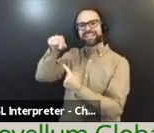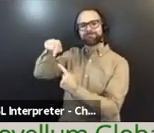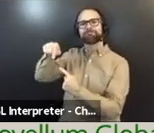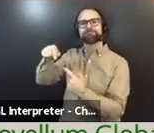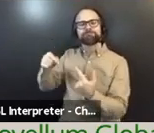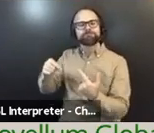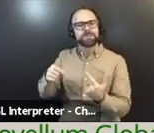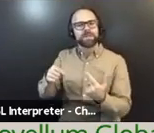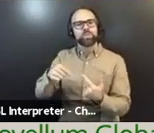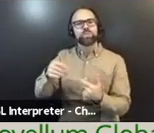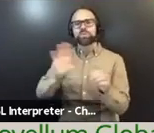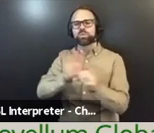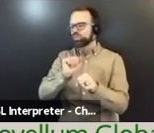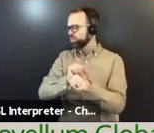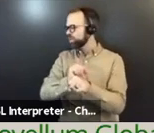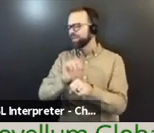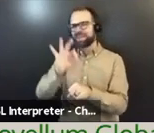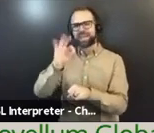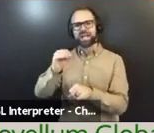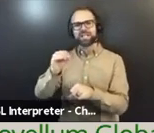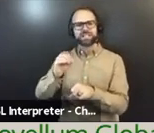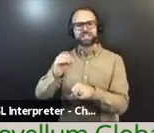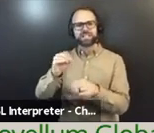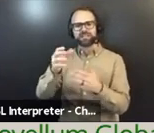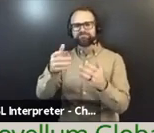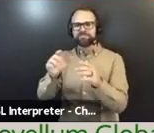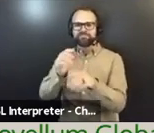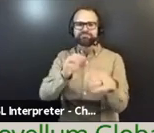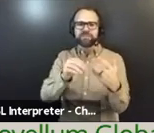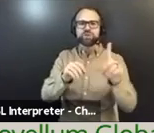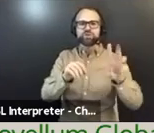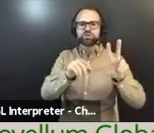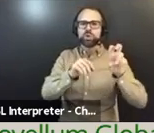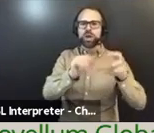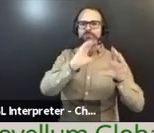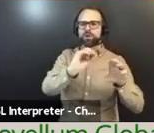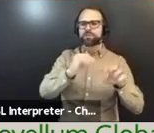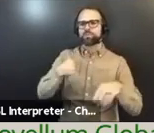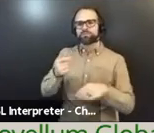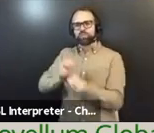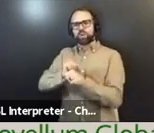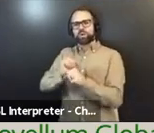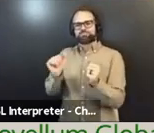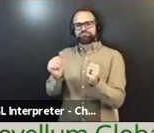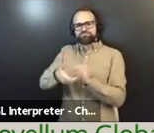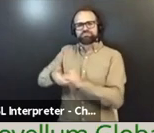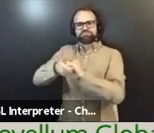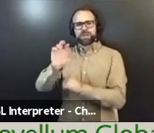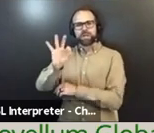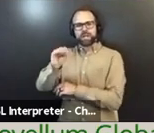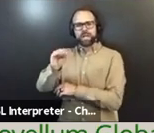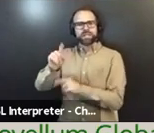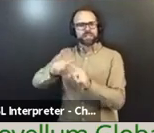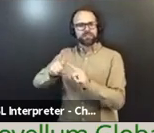90 of the 200 firms that are out there. So we know who's best at what, who know who's good at what. And some of these firms do both shred and grant.